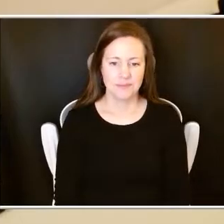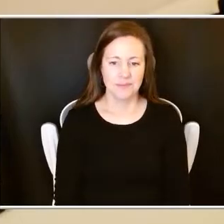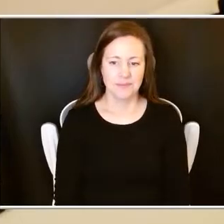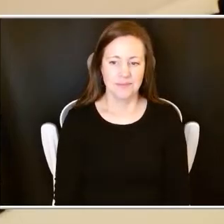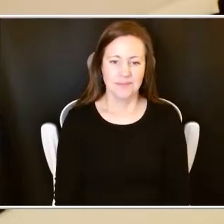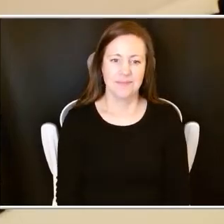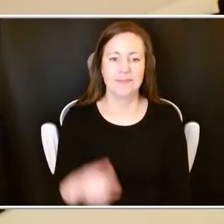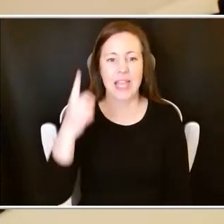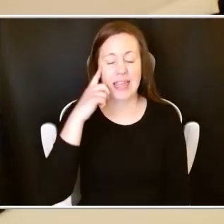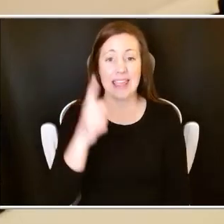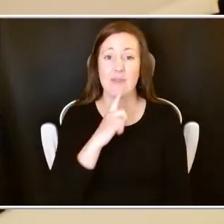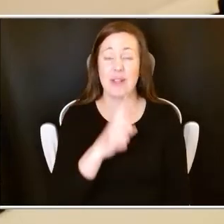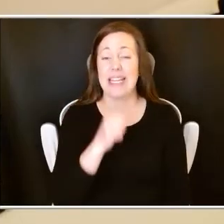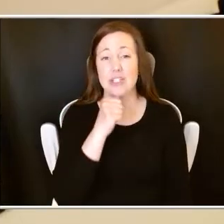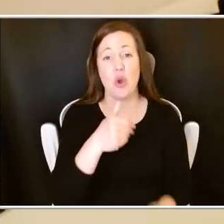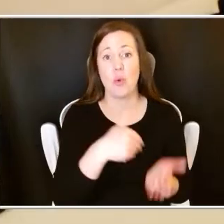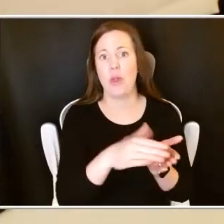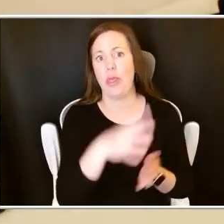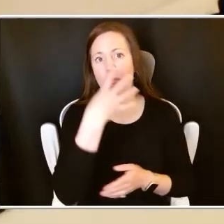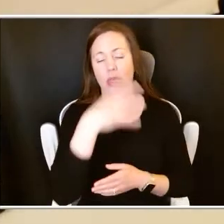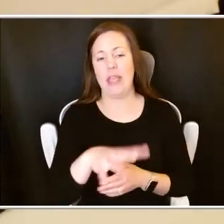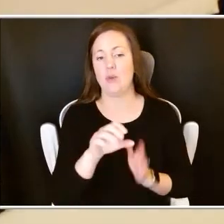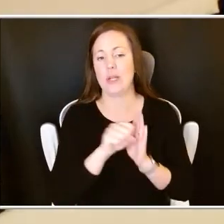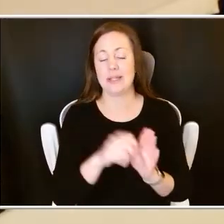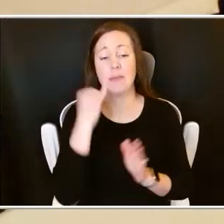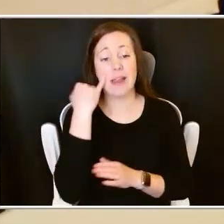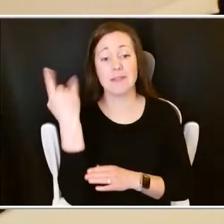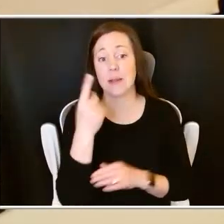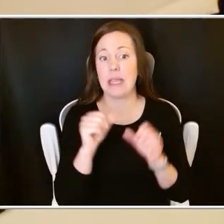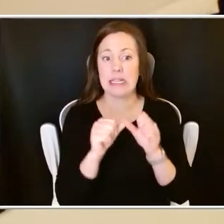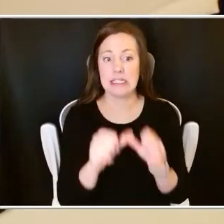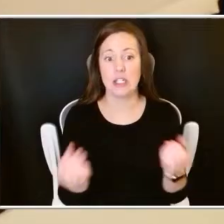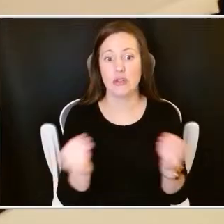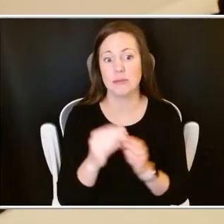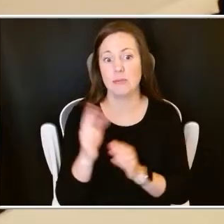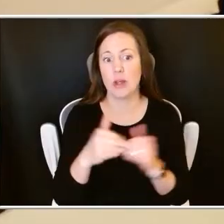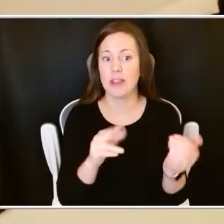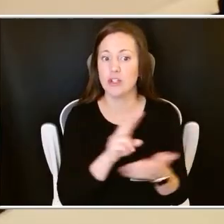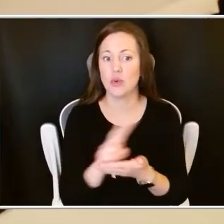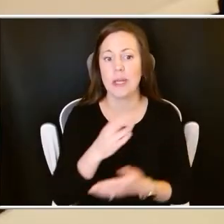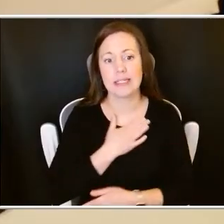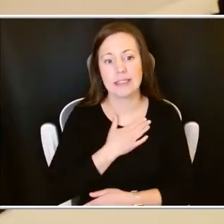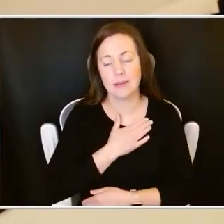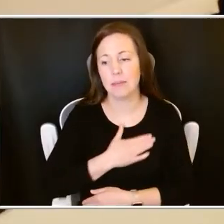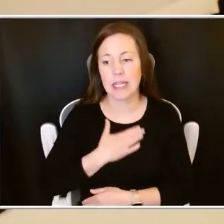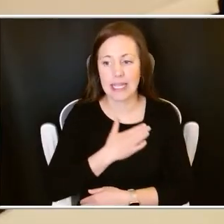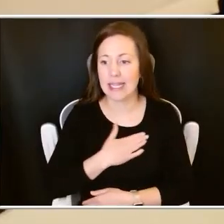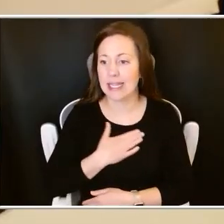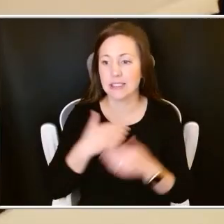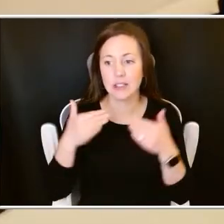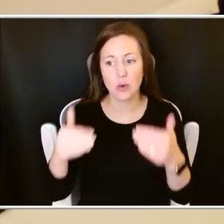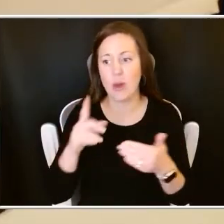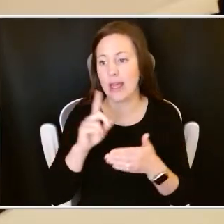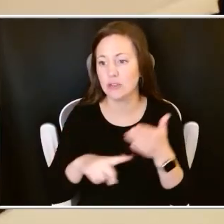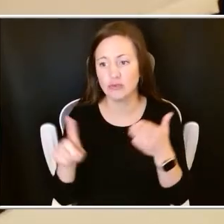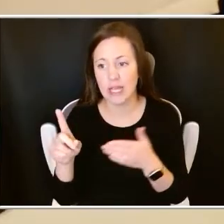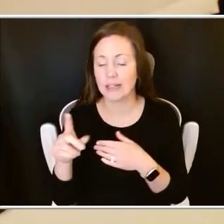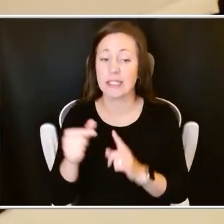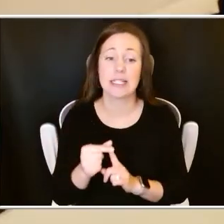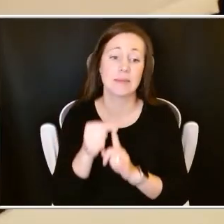don't disregard any symptoms. If something persists for more than 2 weeks, please get checked out, especially if you